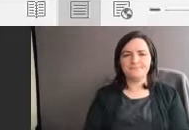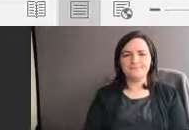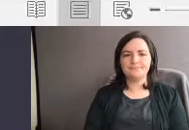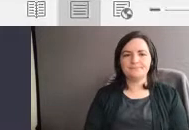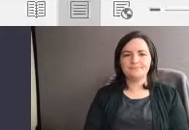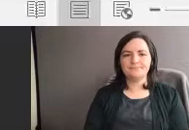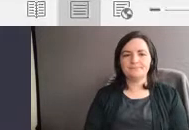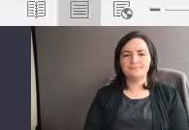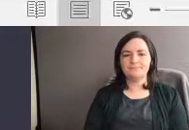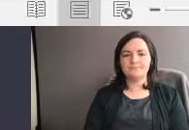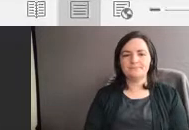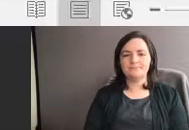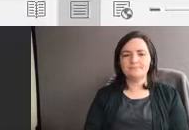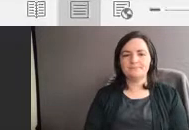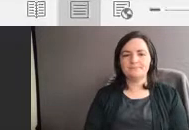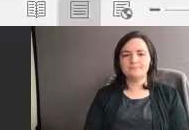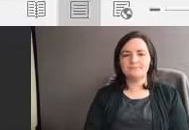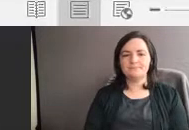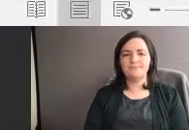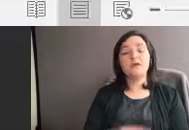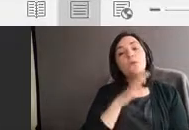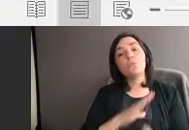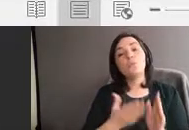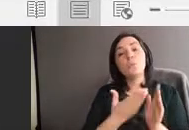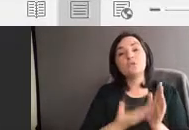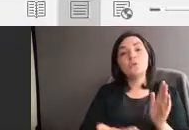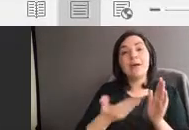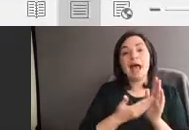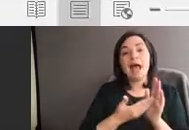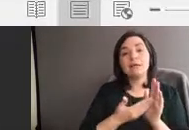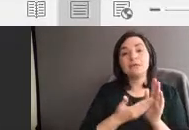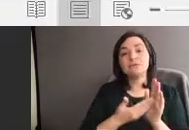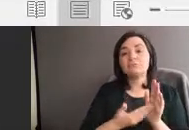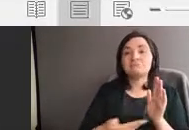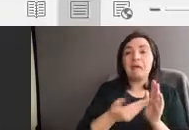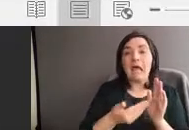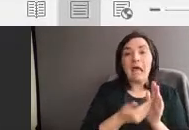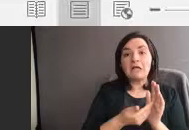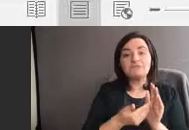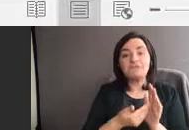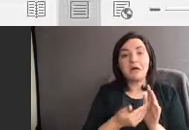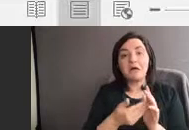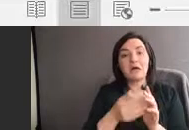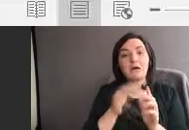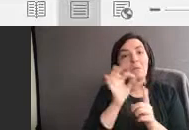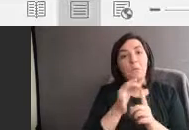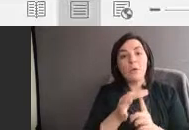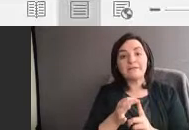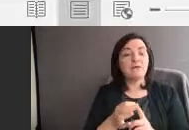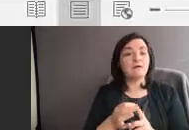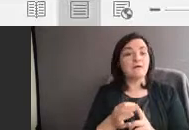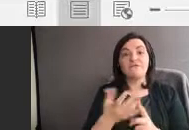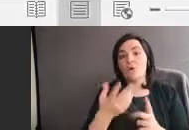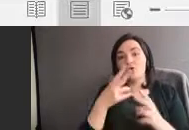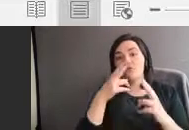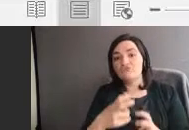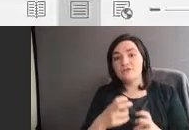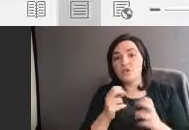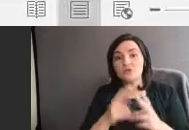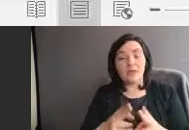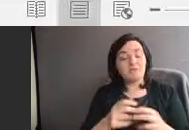If you want to add further references, for example, to the section on research methods, that's great, but that's not a